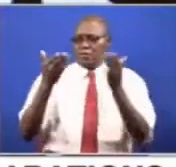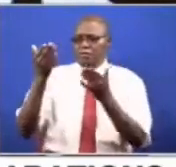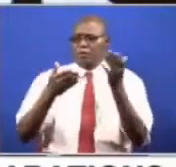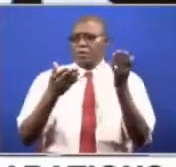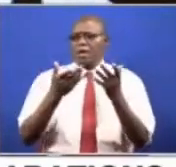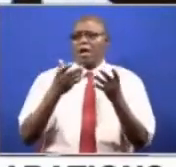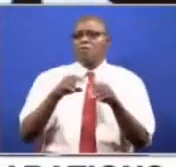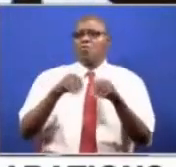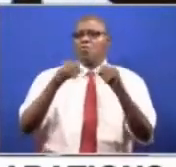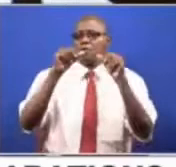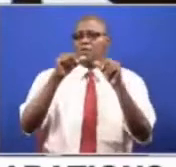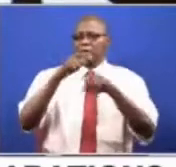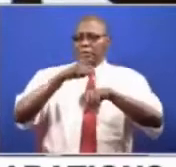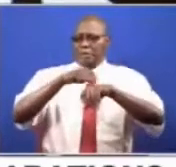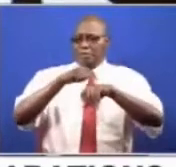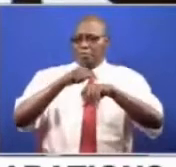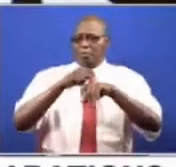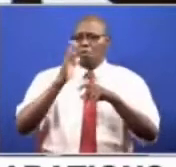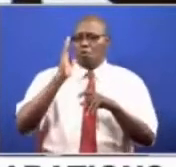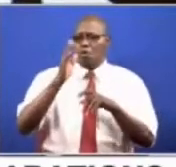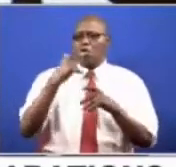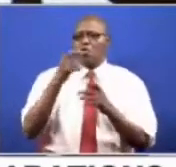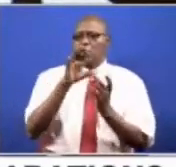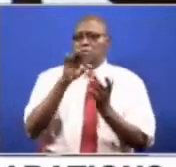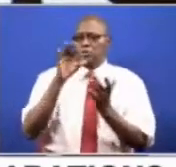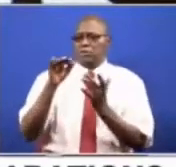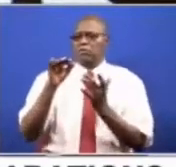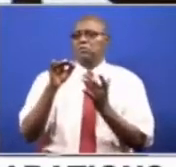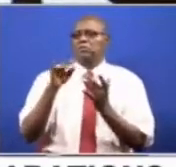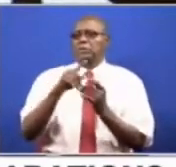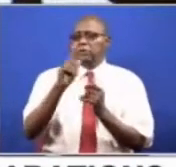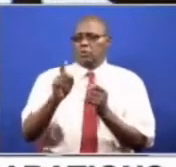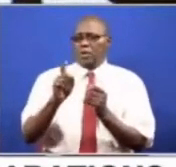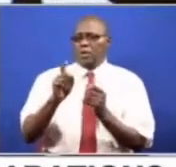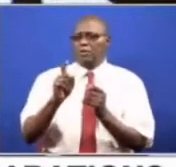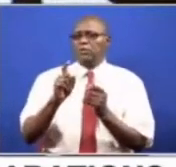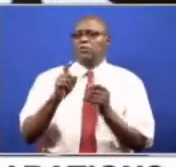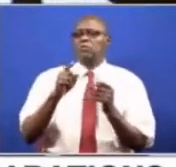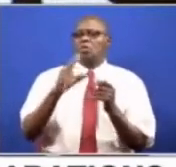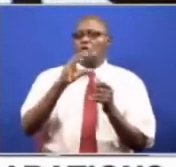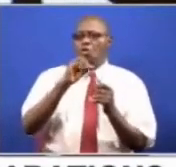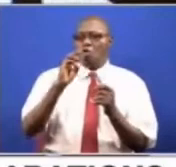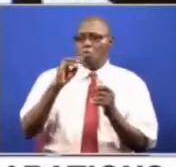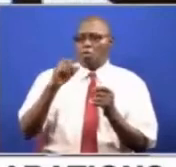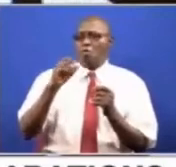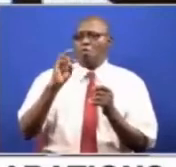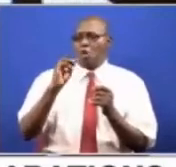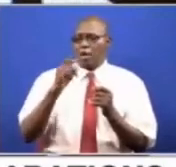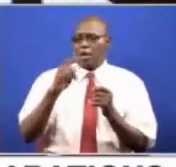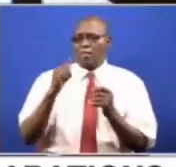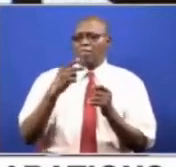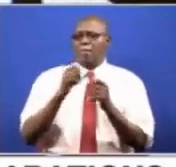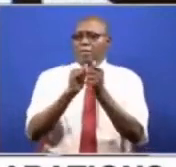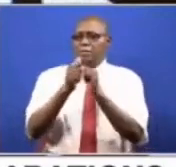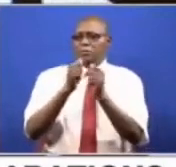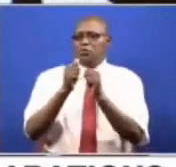attained qualifying times and will only be selected at the trials, while the Commonwealth Games participants will battle out for